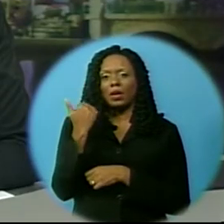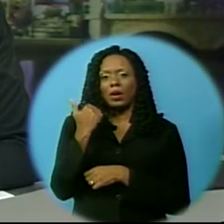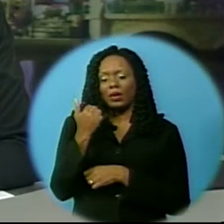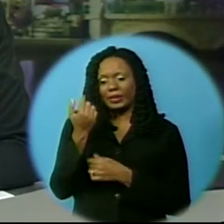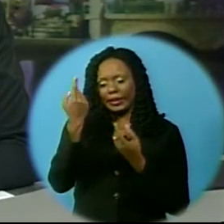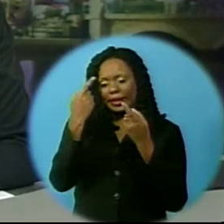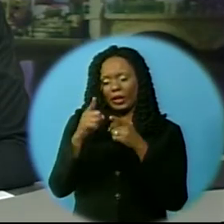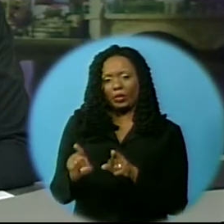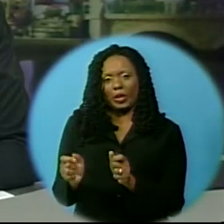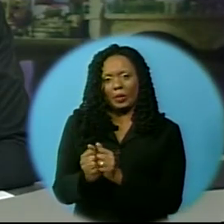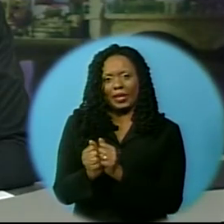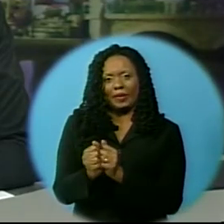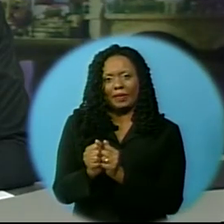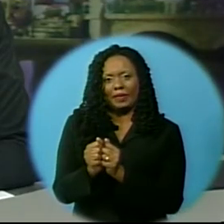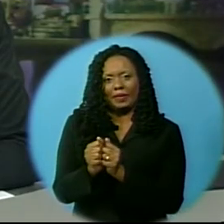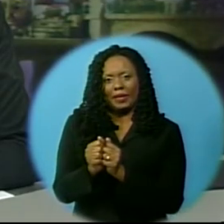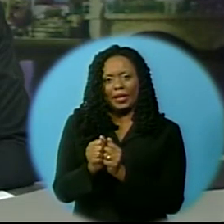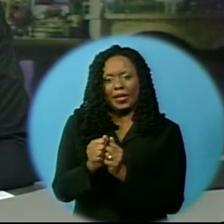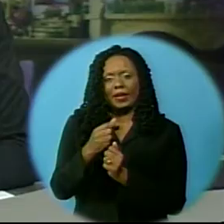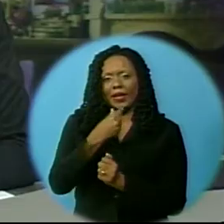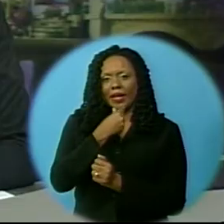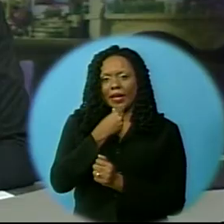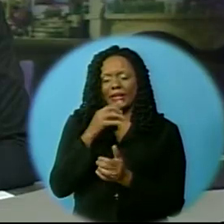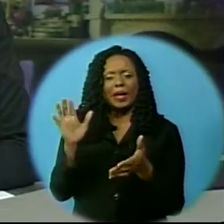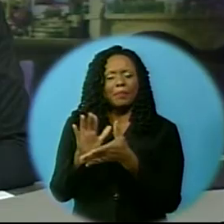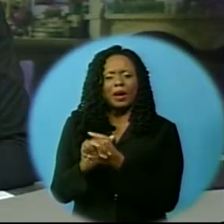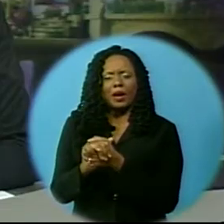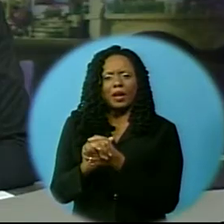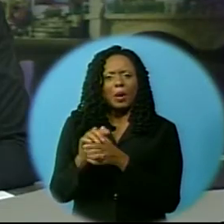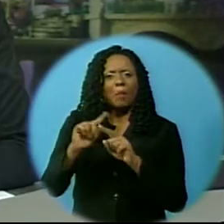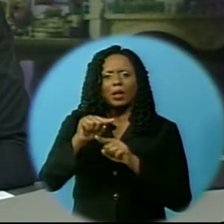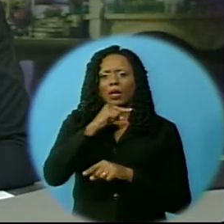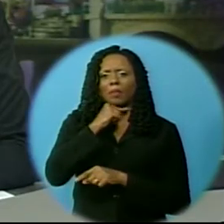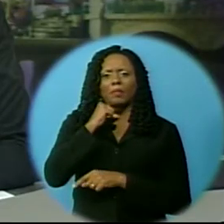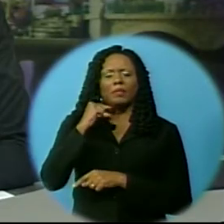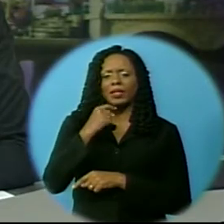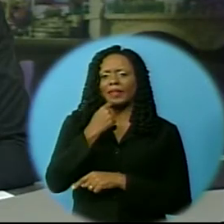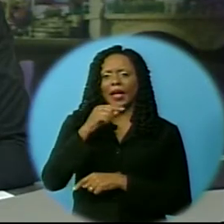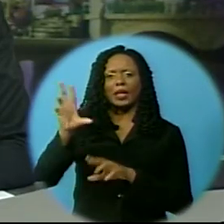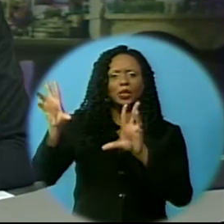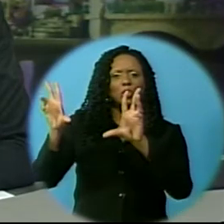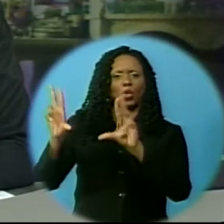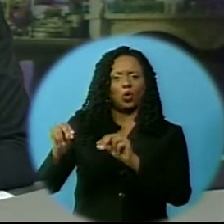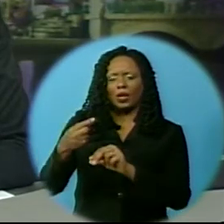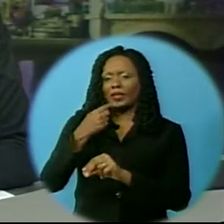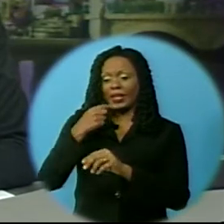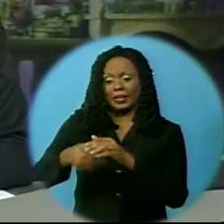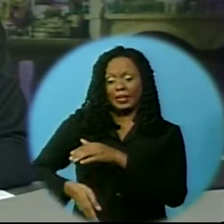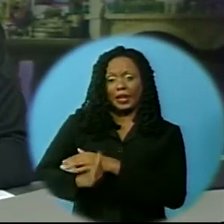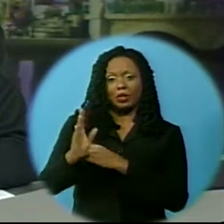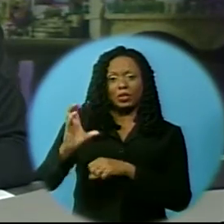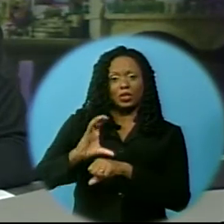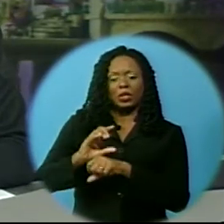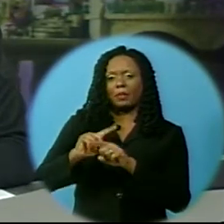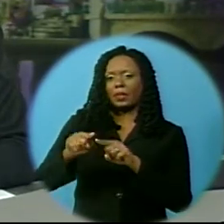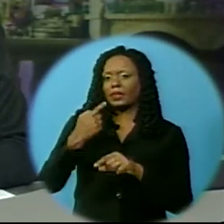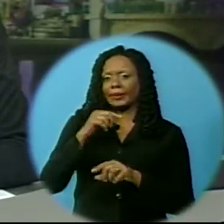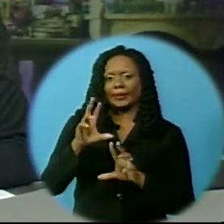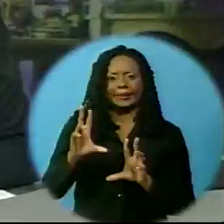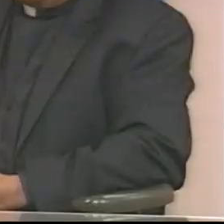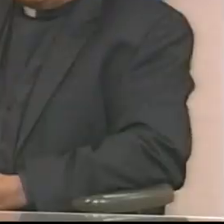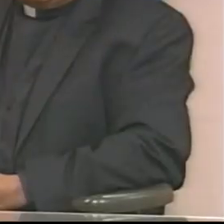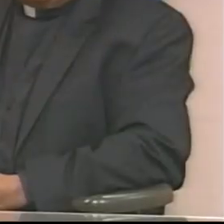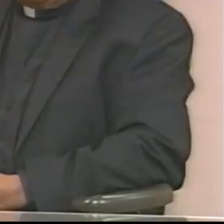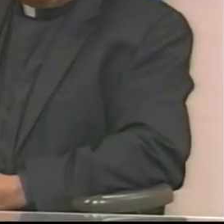of same-sex marriages, which he strongly opposes. He also dismissed claims that he was kicked out of that church. I have not